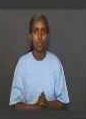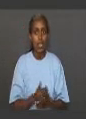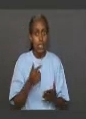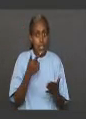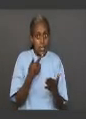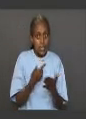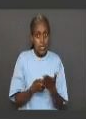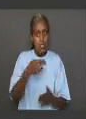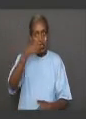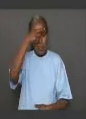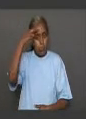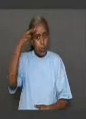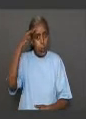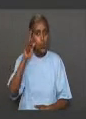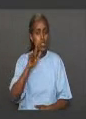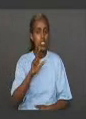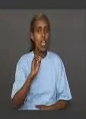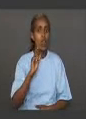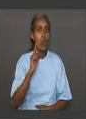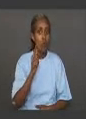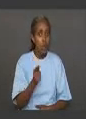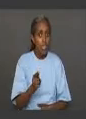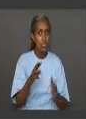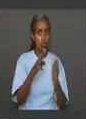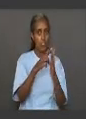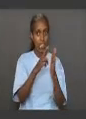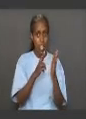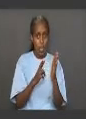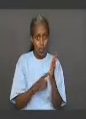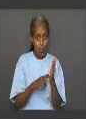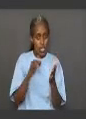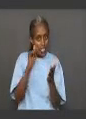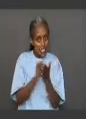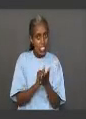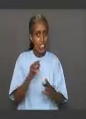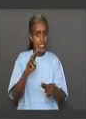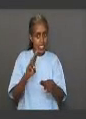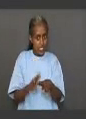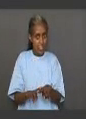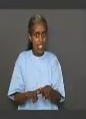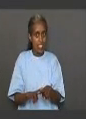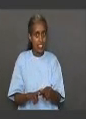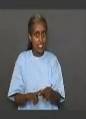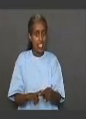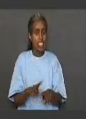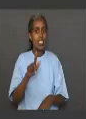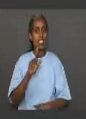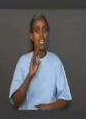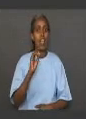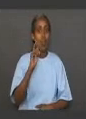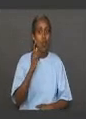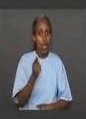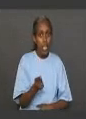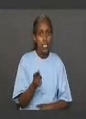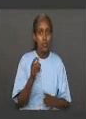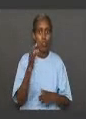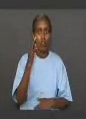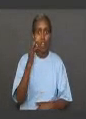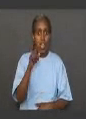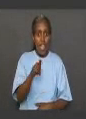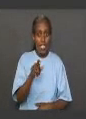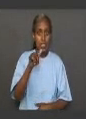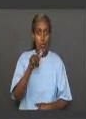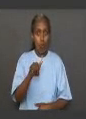This is because of the logarithmic rule that states that the logarithm of